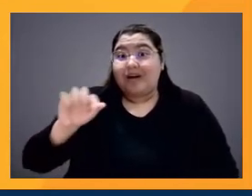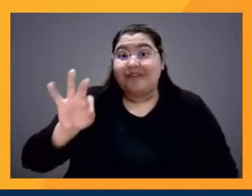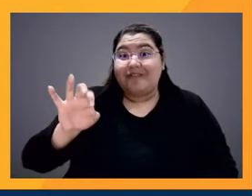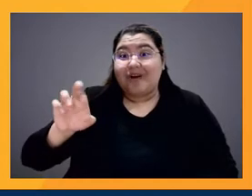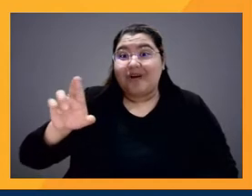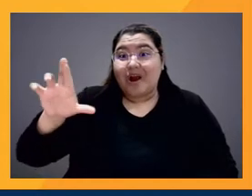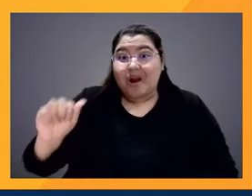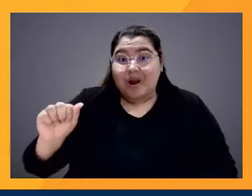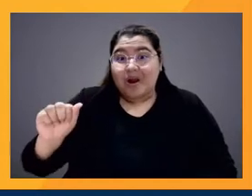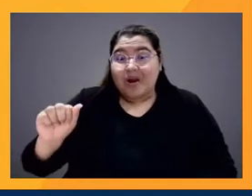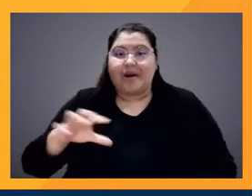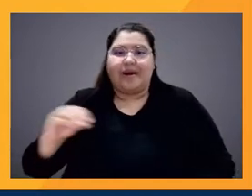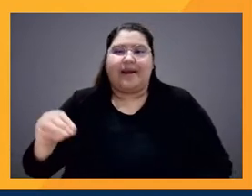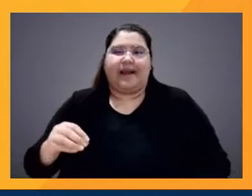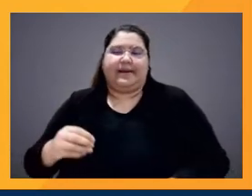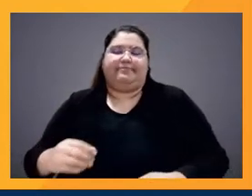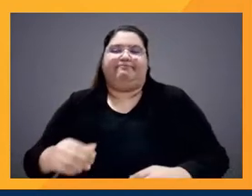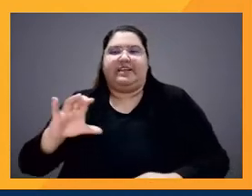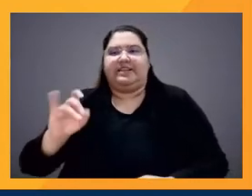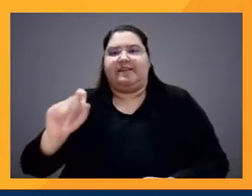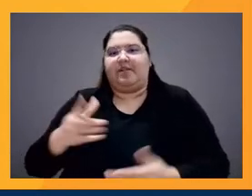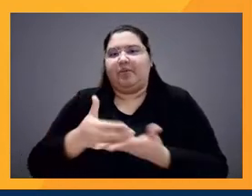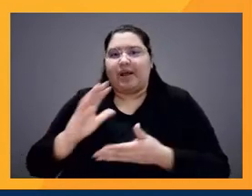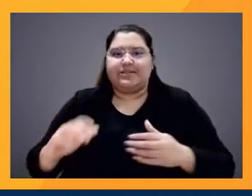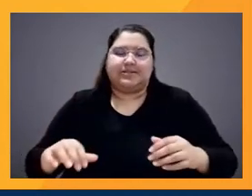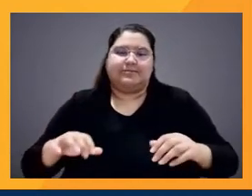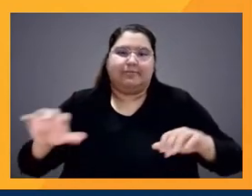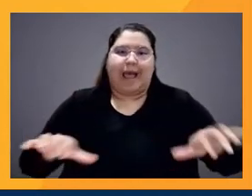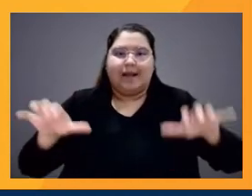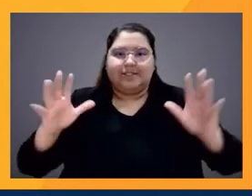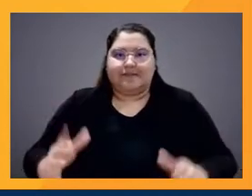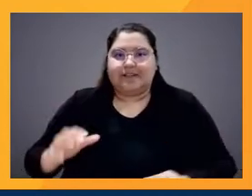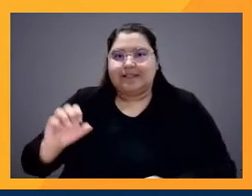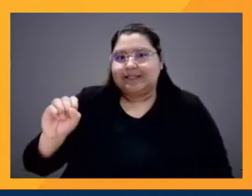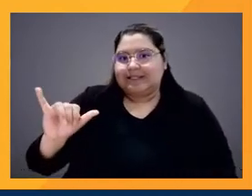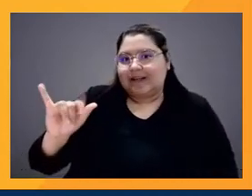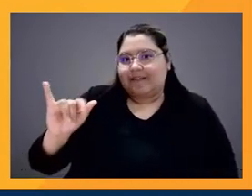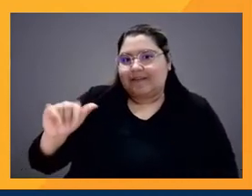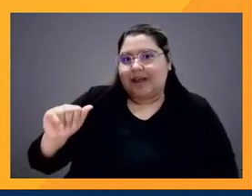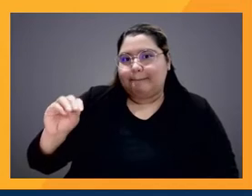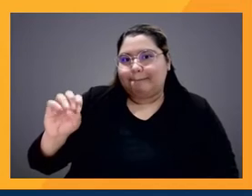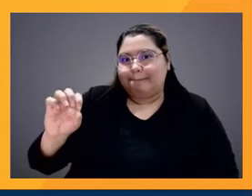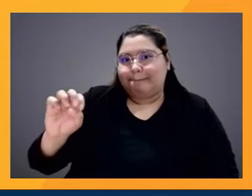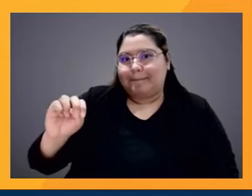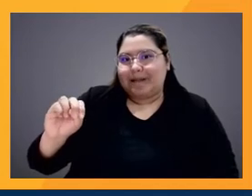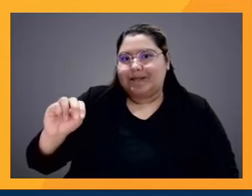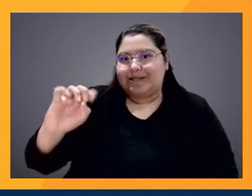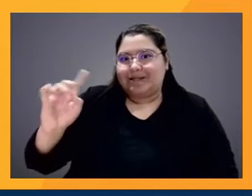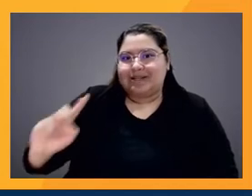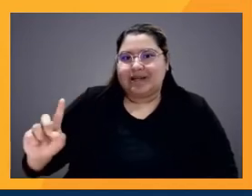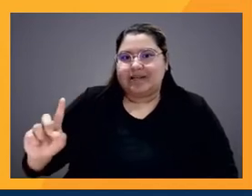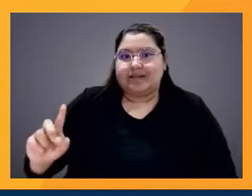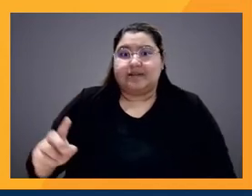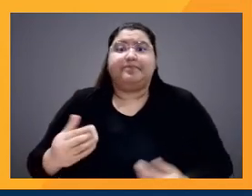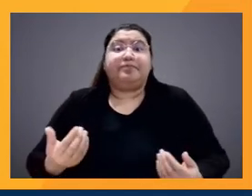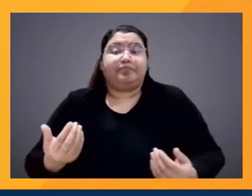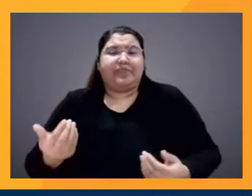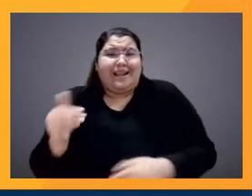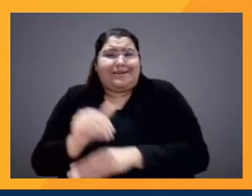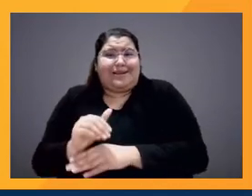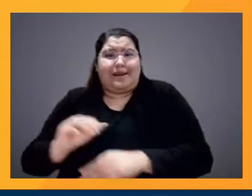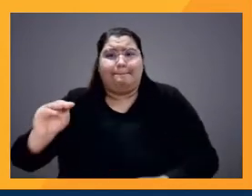Mendez. Multi-talented journalist, author, and entrepreneur Mariana Atencio will be our MC for the night, and we'll even